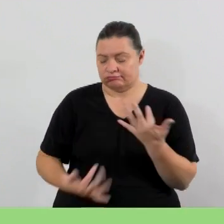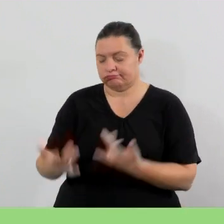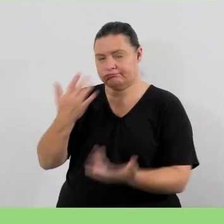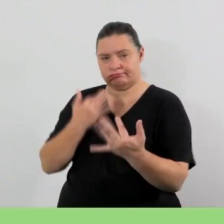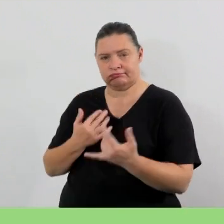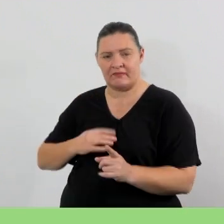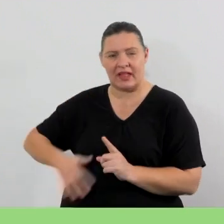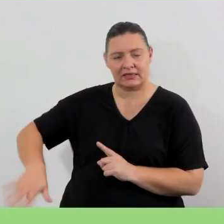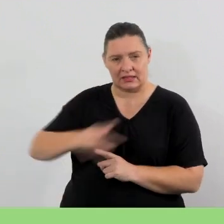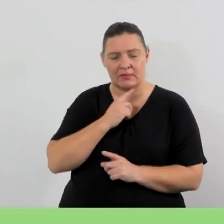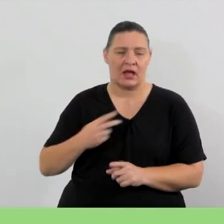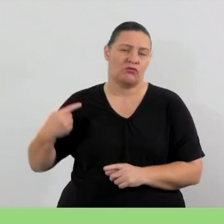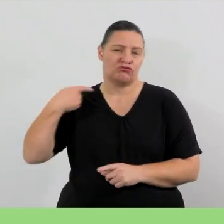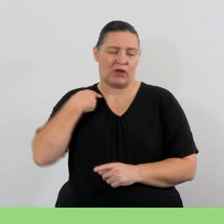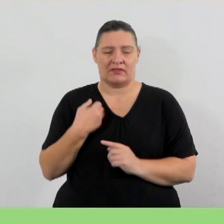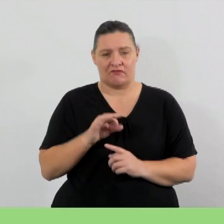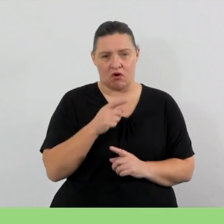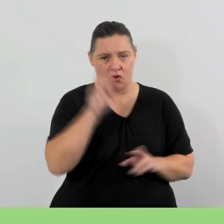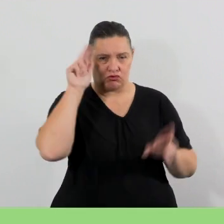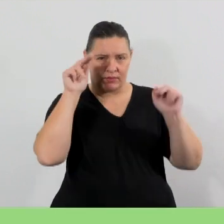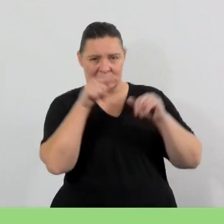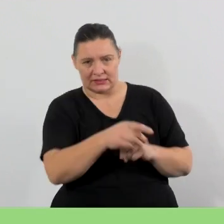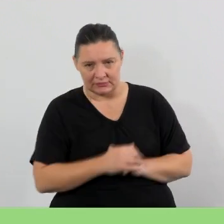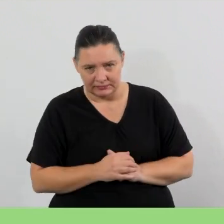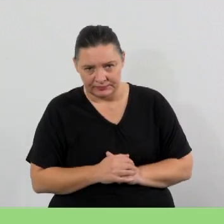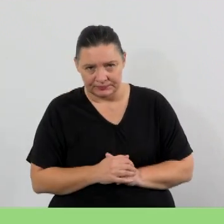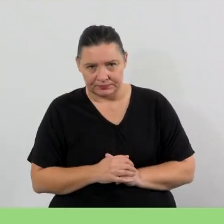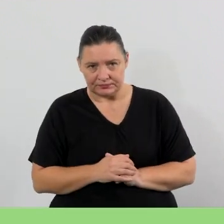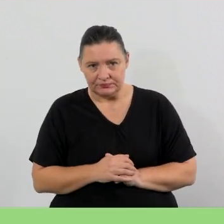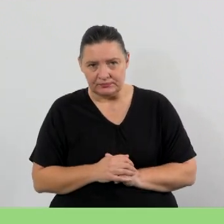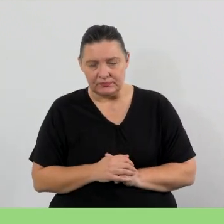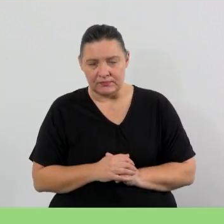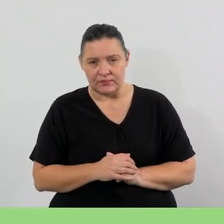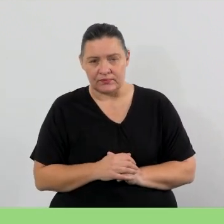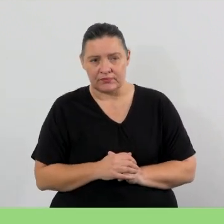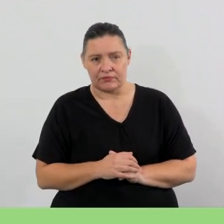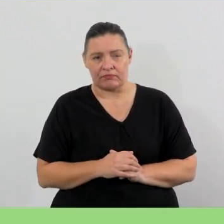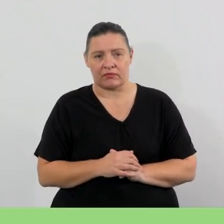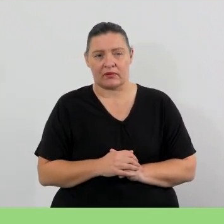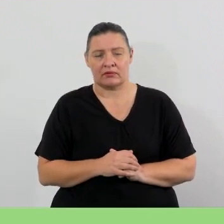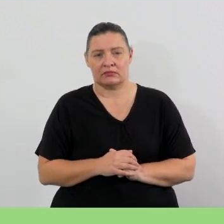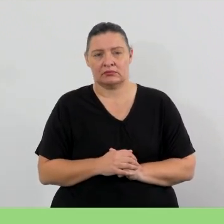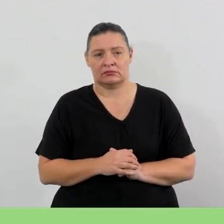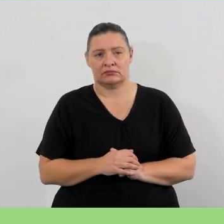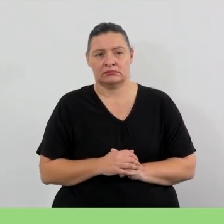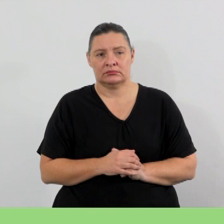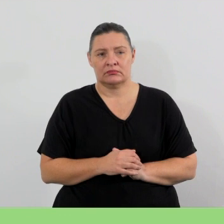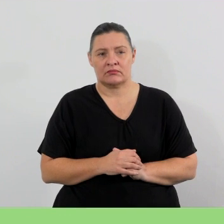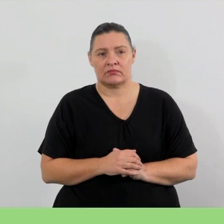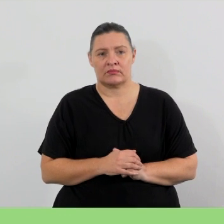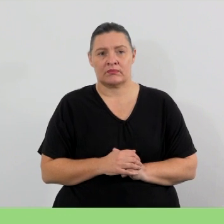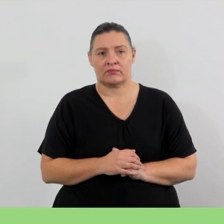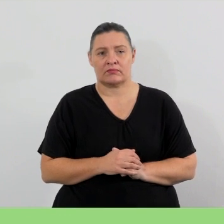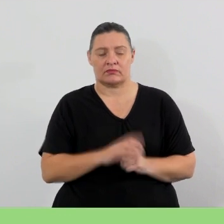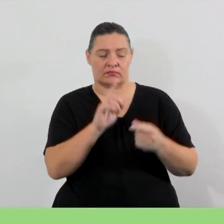field fires are a threat to the riverine rabbits. So how these two are a